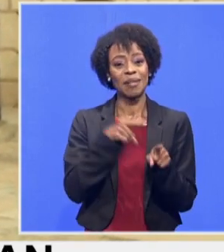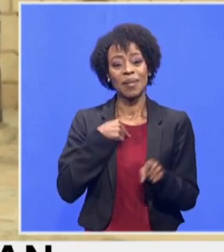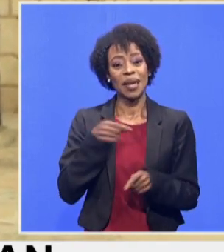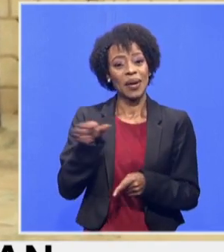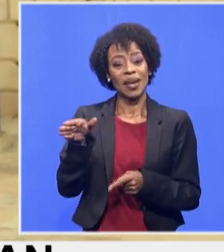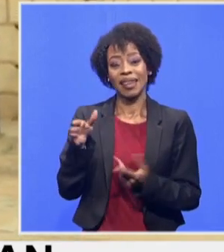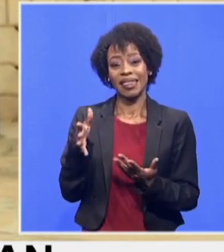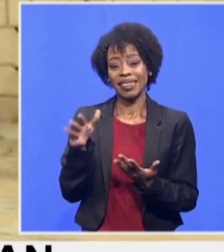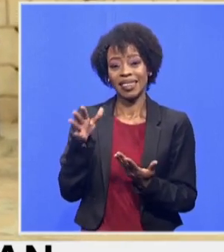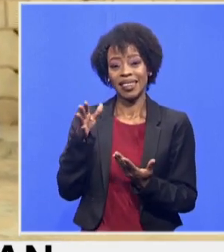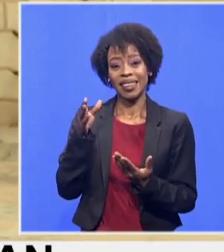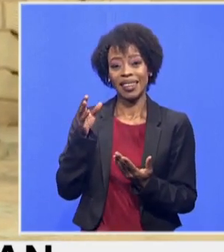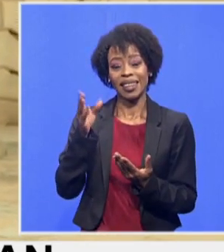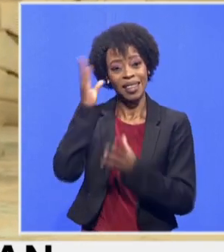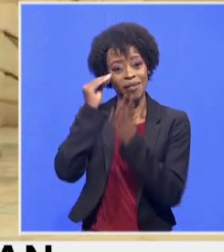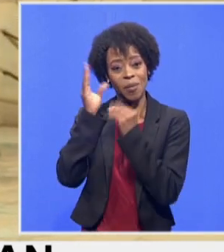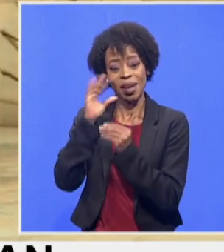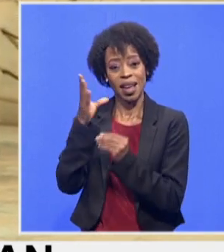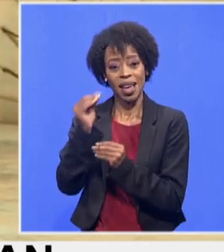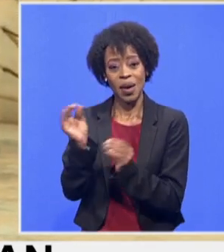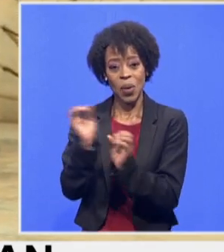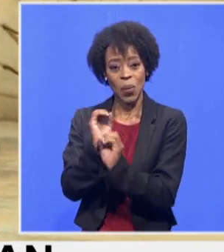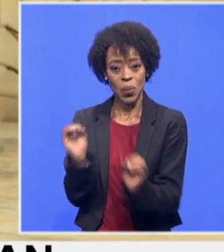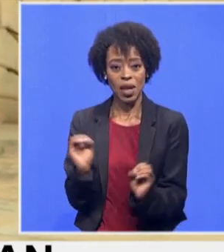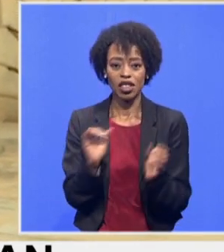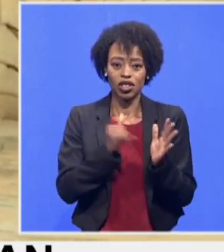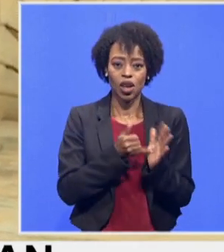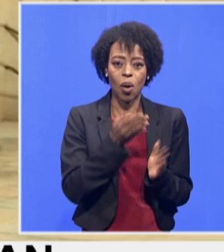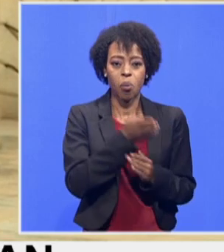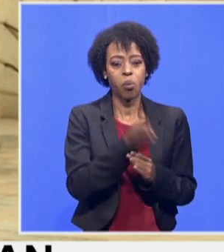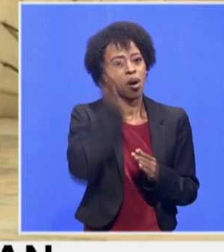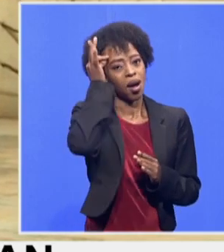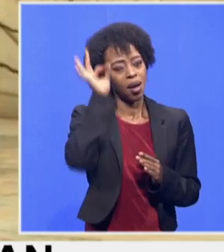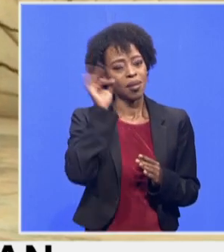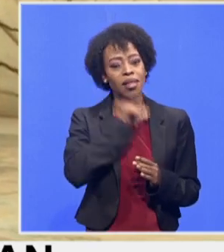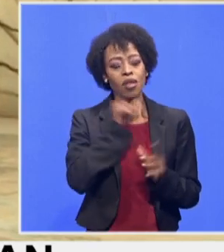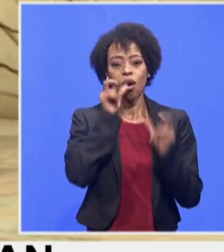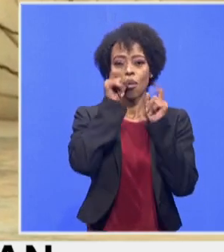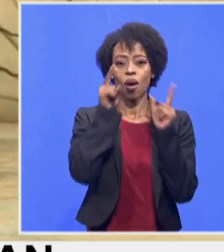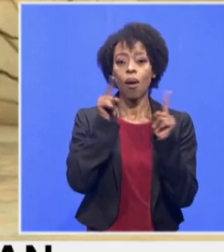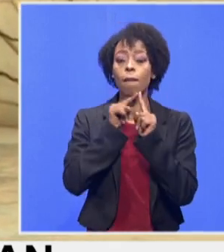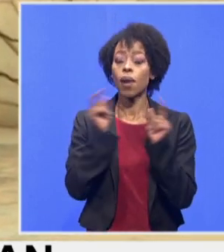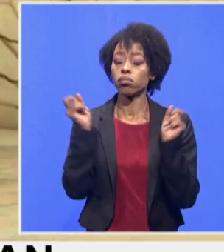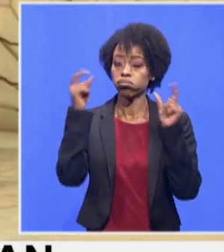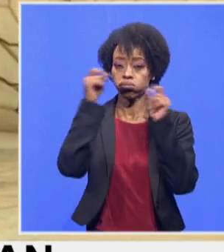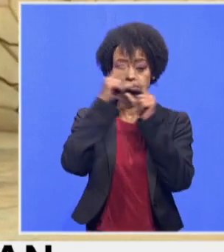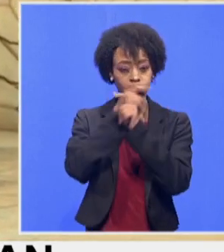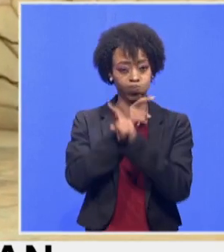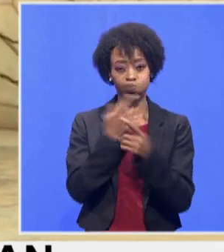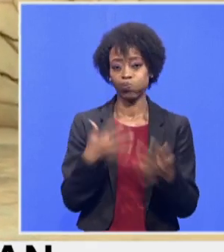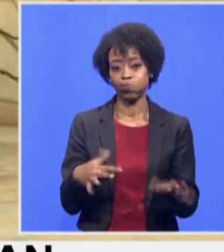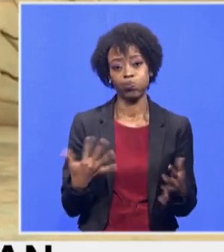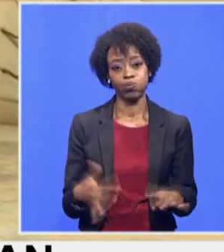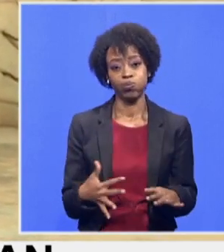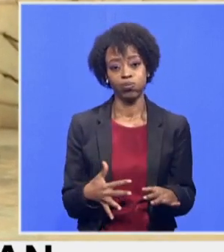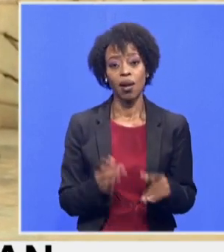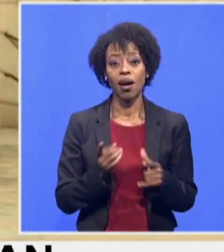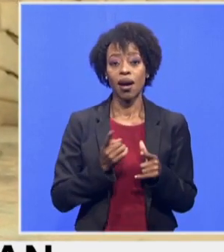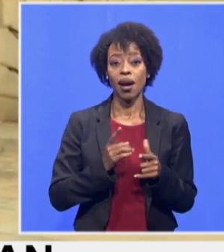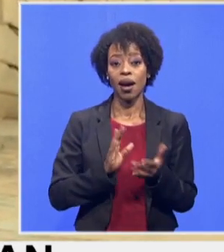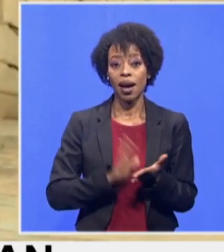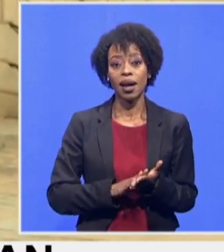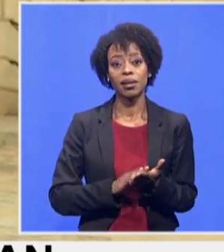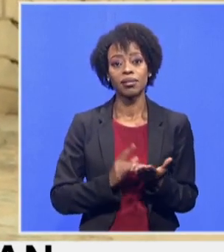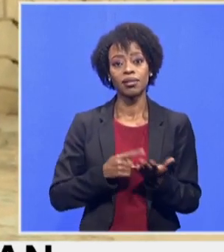field. The knowledge I'm having is just by virtue of being in government. But it's a complex thing, and there's no way that it can